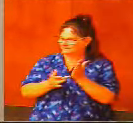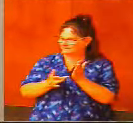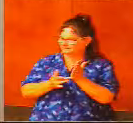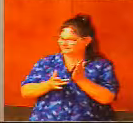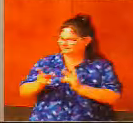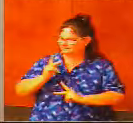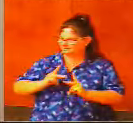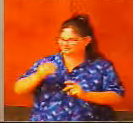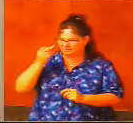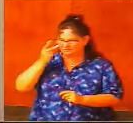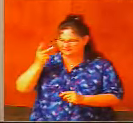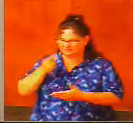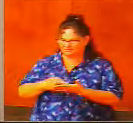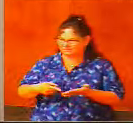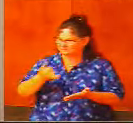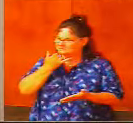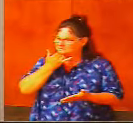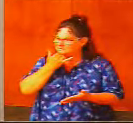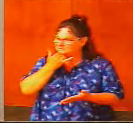out.